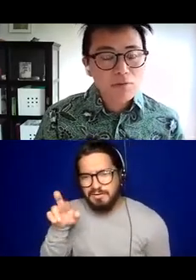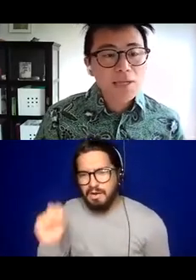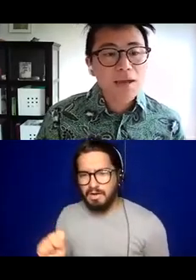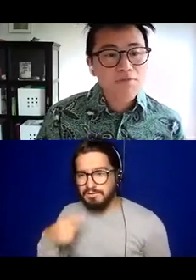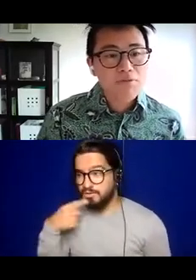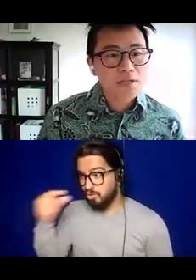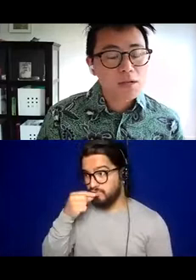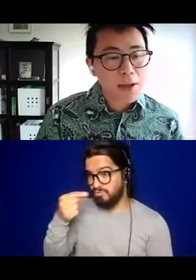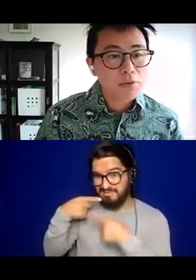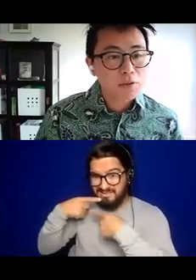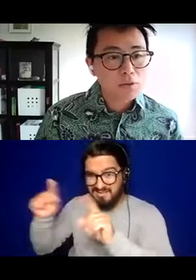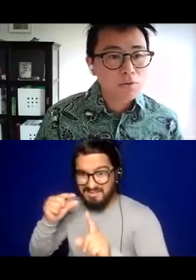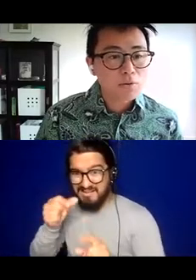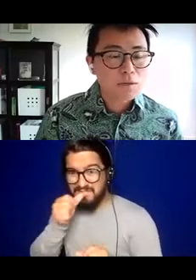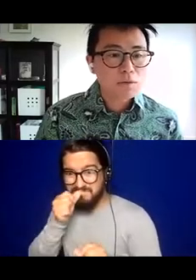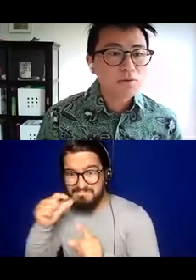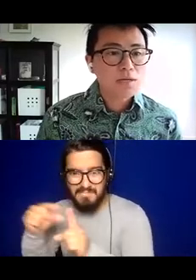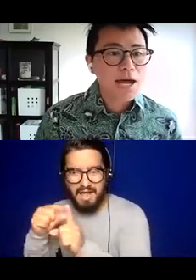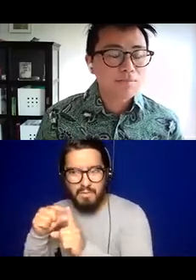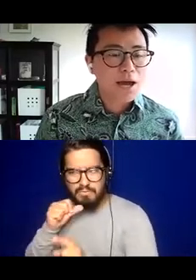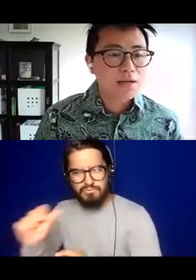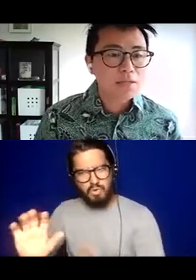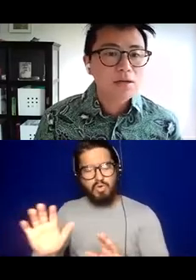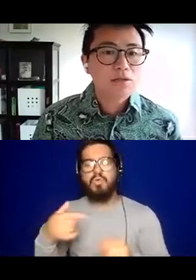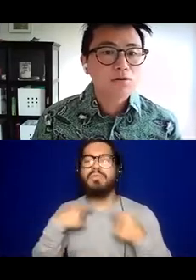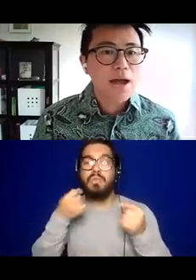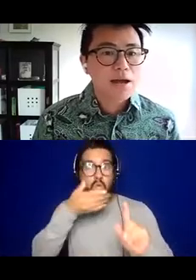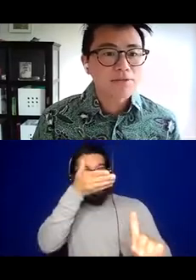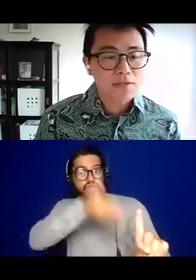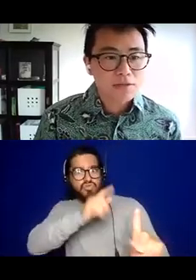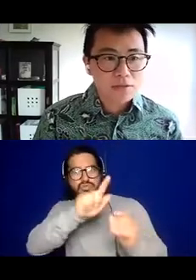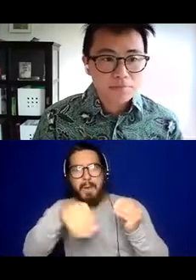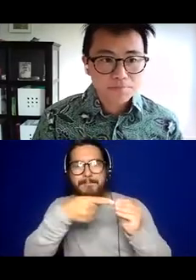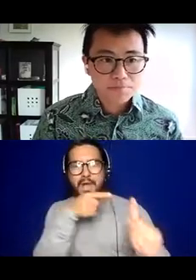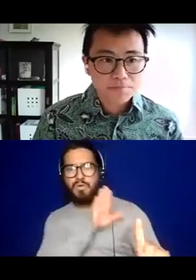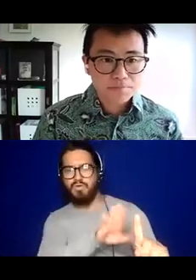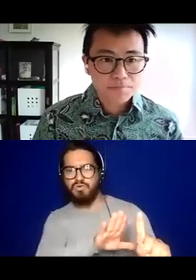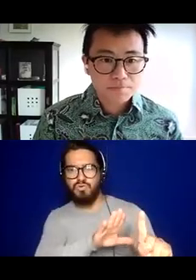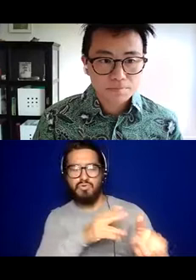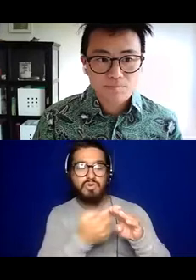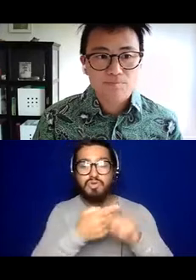do communicate information about you using LastPass to advertisers.